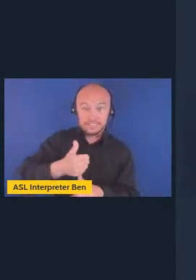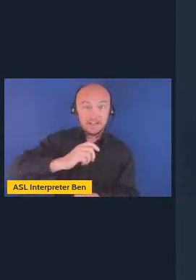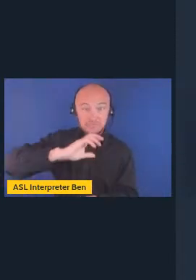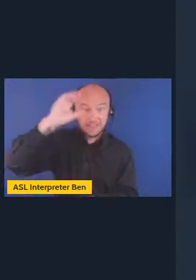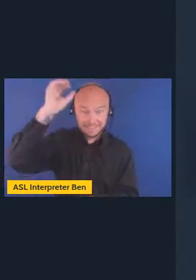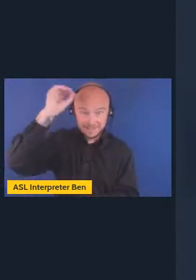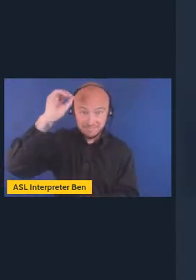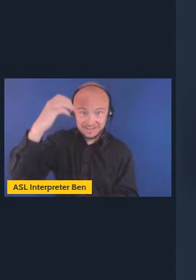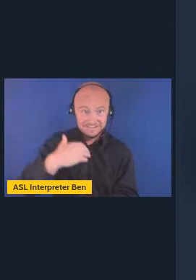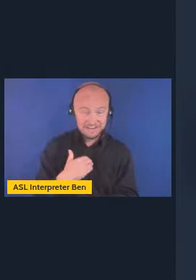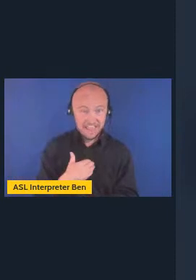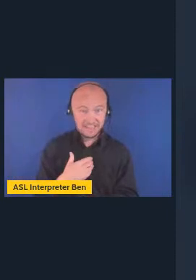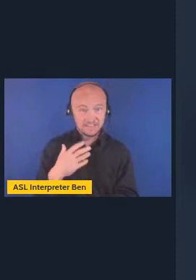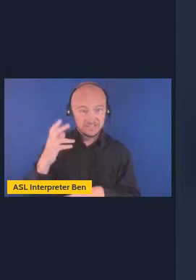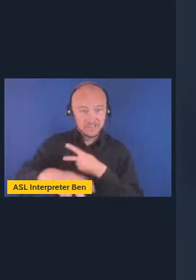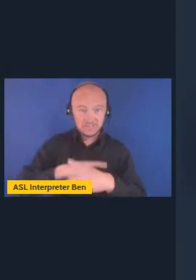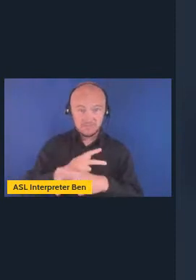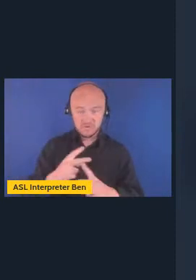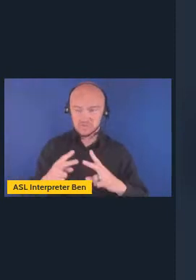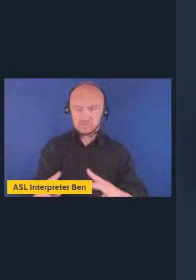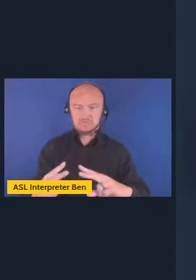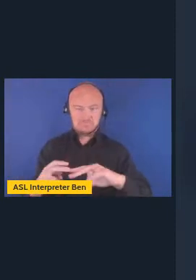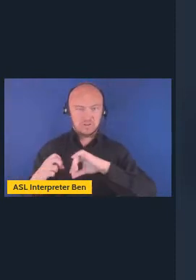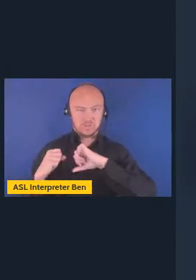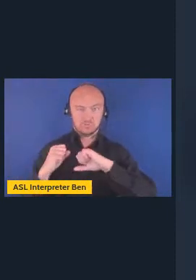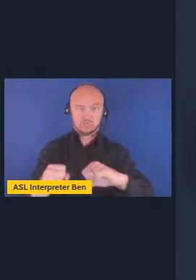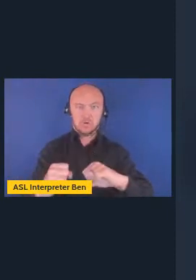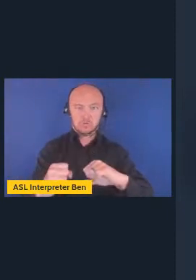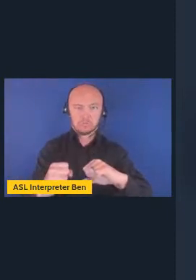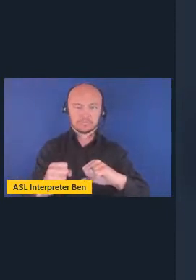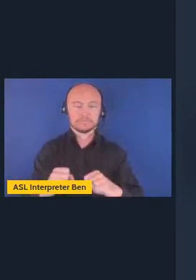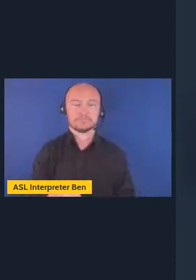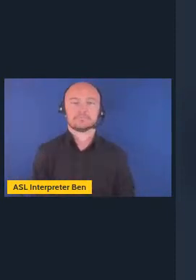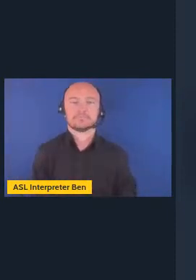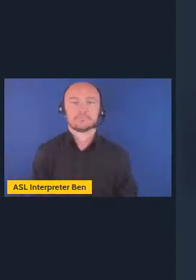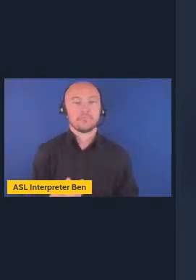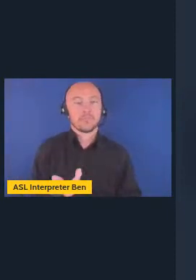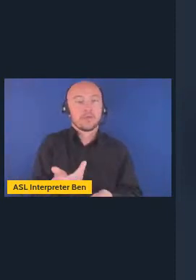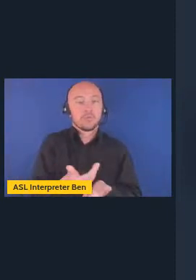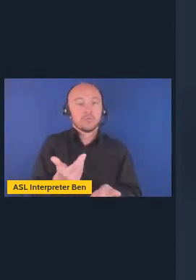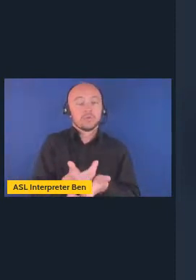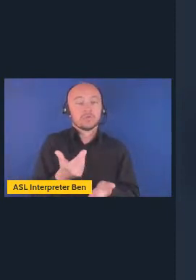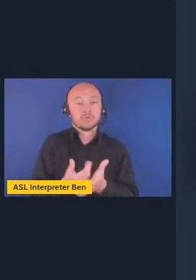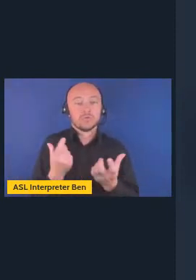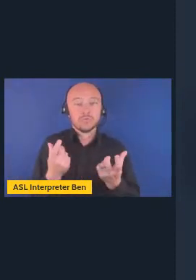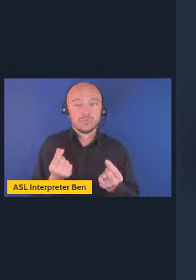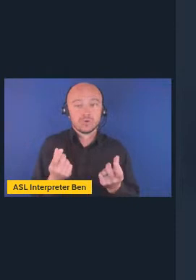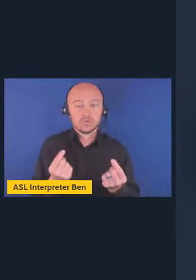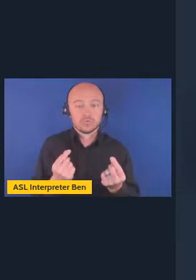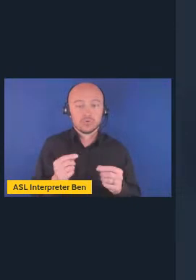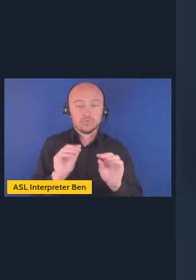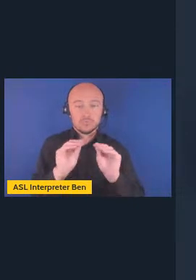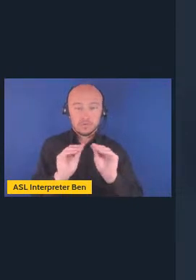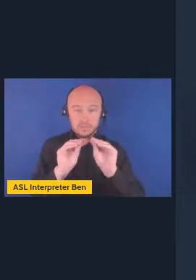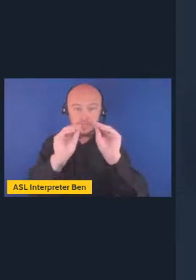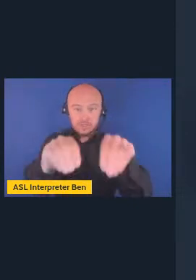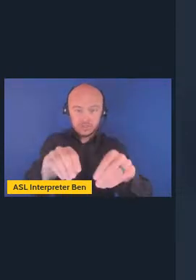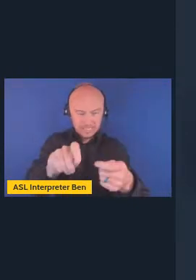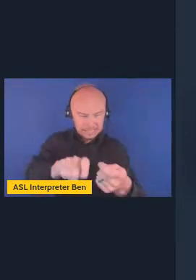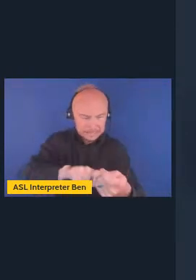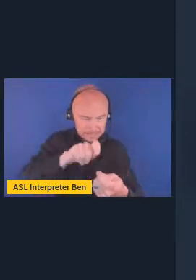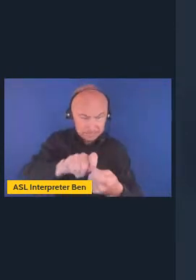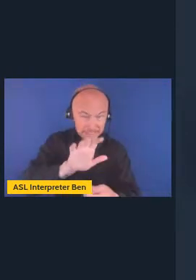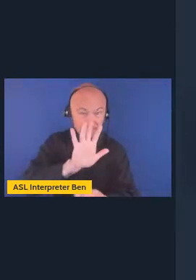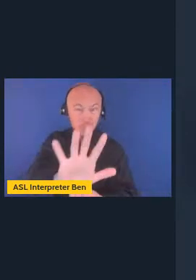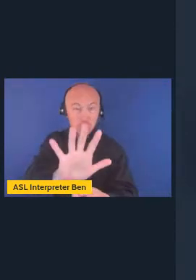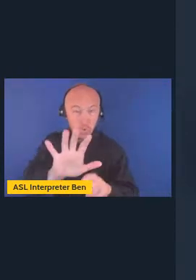and versions it uses for its built-in workflows. With this new feature, you can now inject and set the exact actions that you want